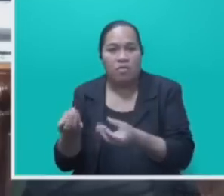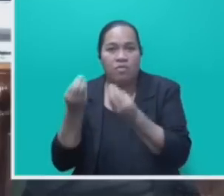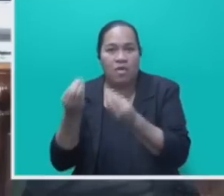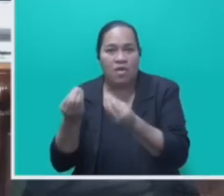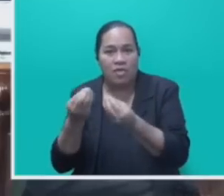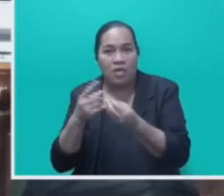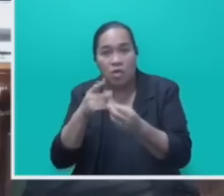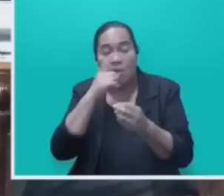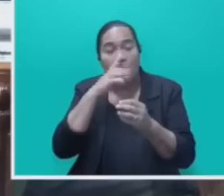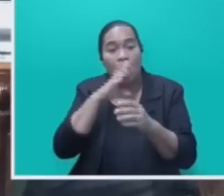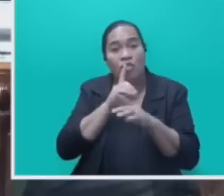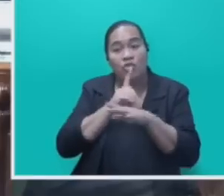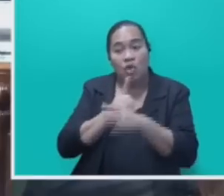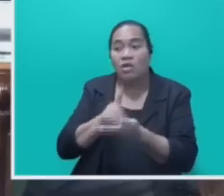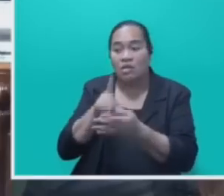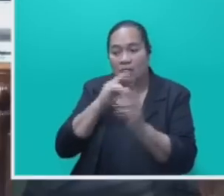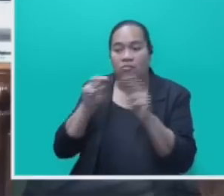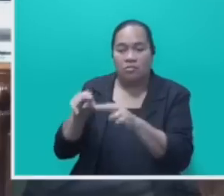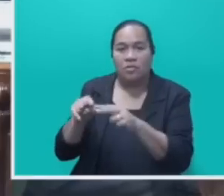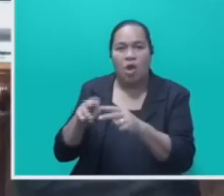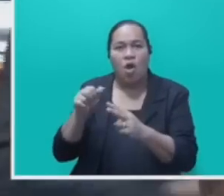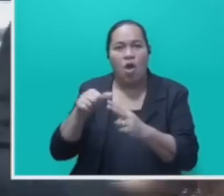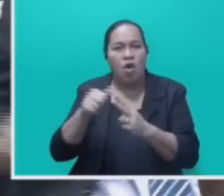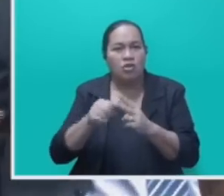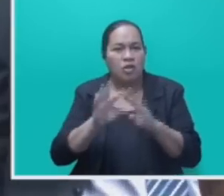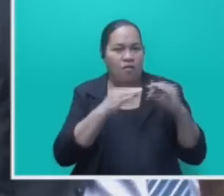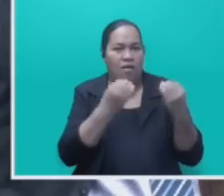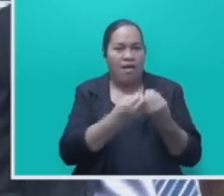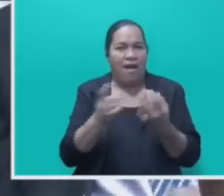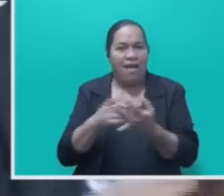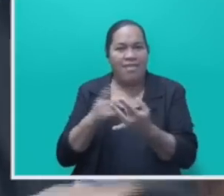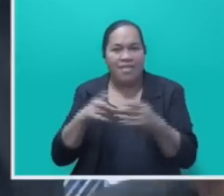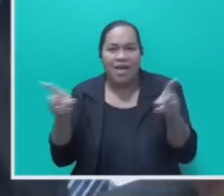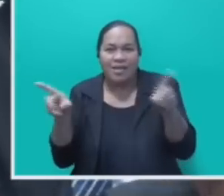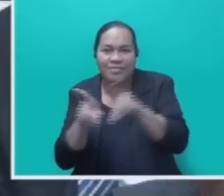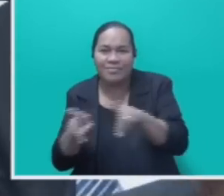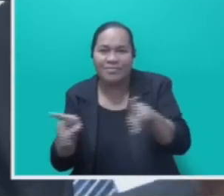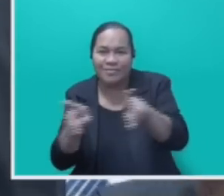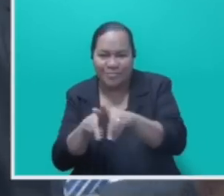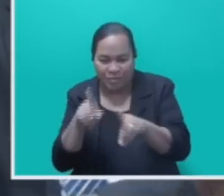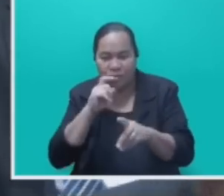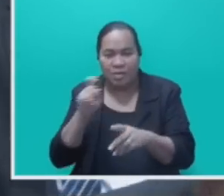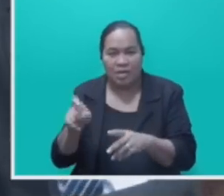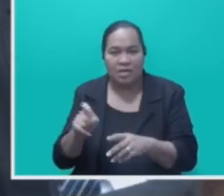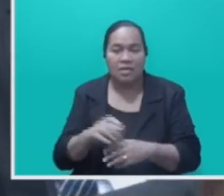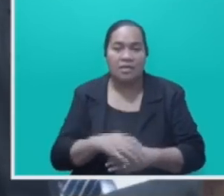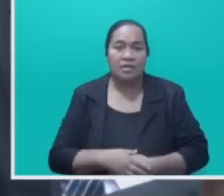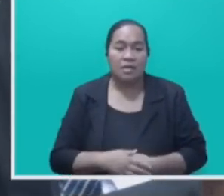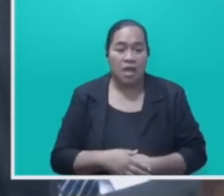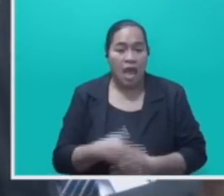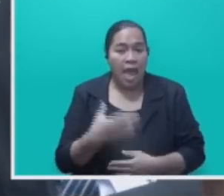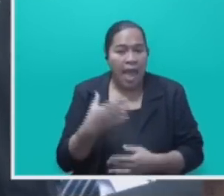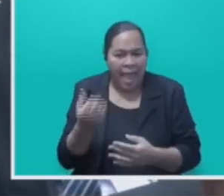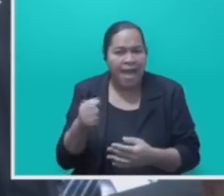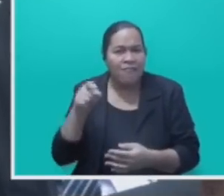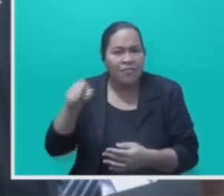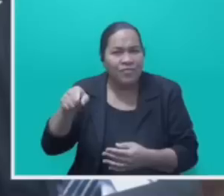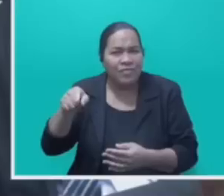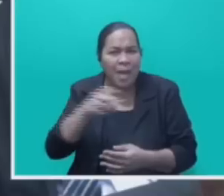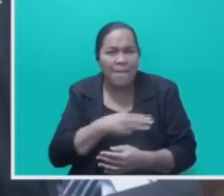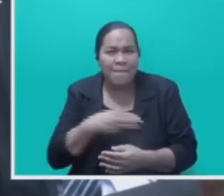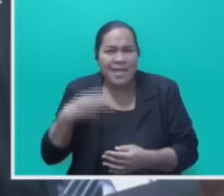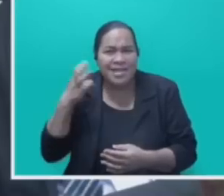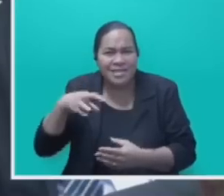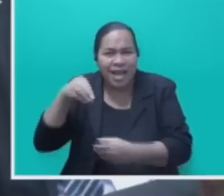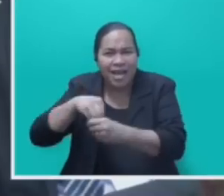donors, bilateral partners and multilateral development banks. We have ministers in the three uneven-legged